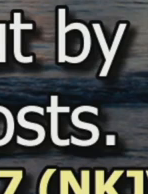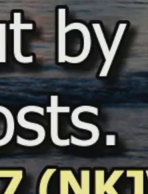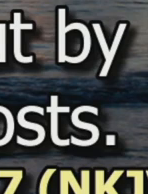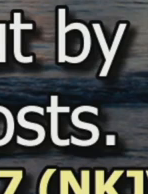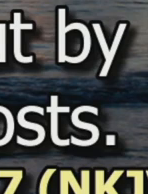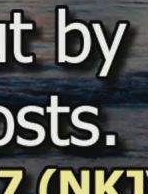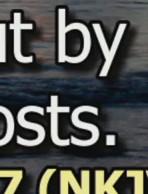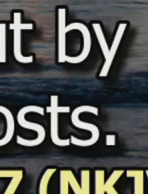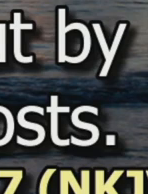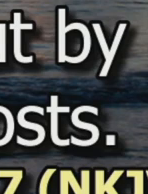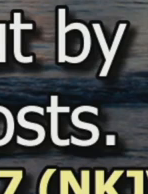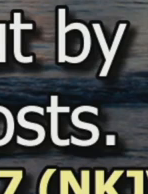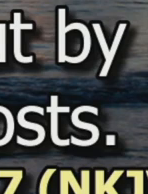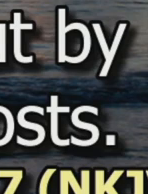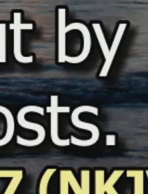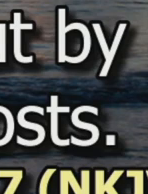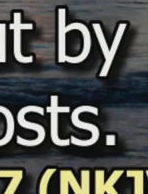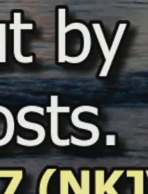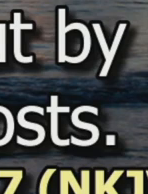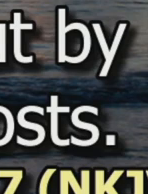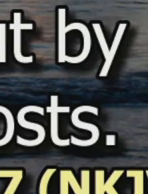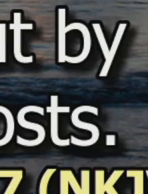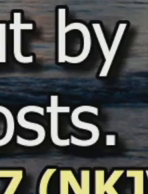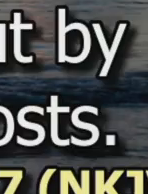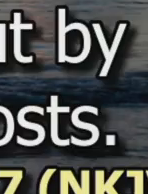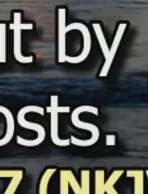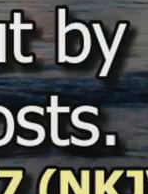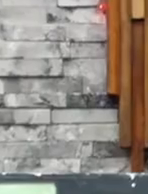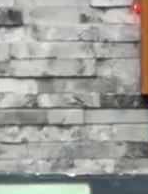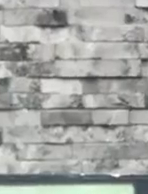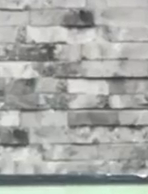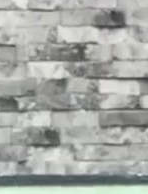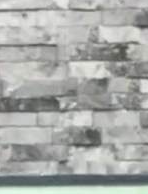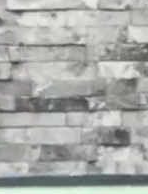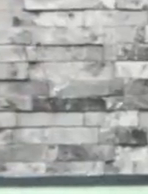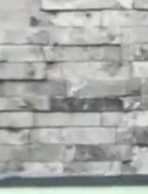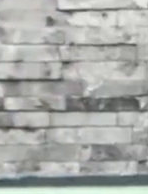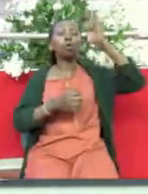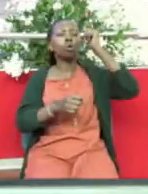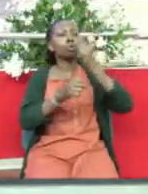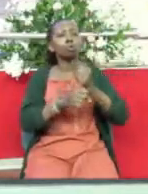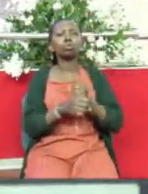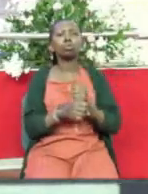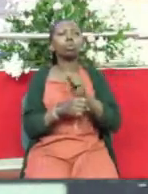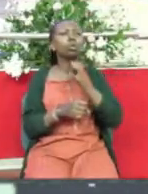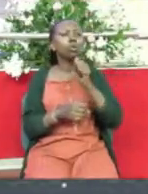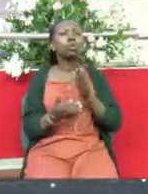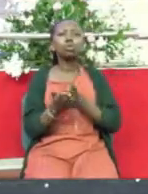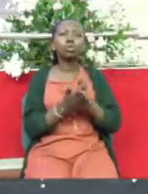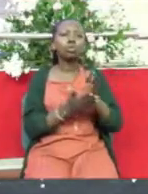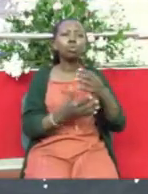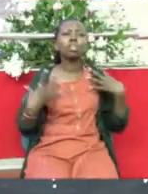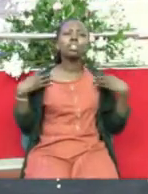is humanly possible. Now step aside and see me doing it. It's not by power, it's not by might, but it is by the